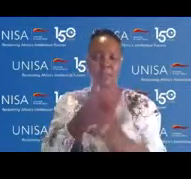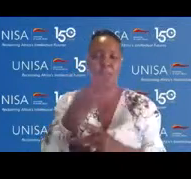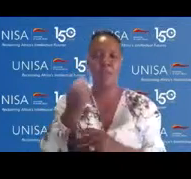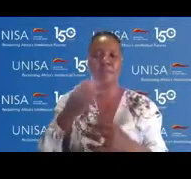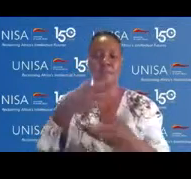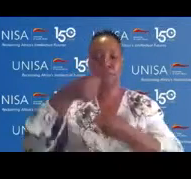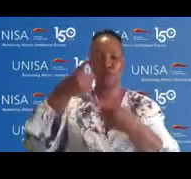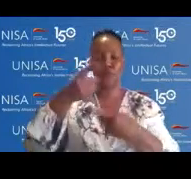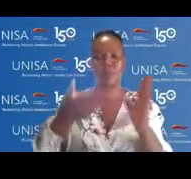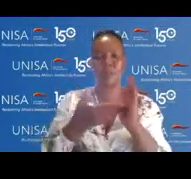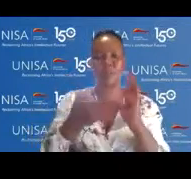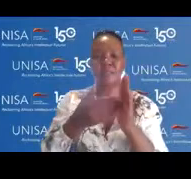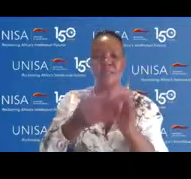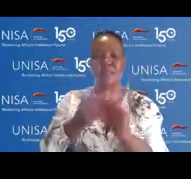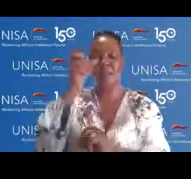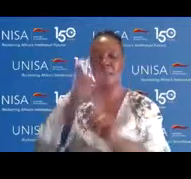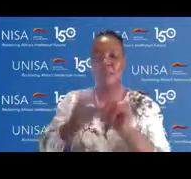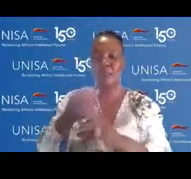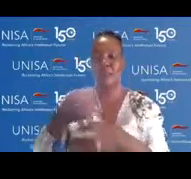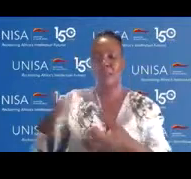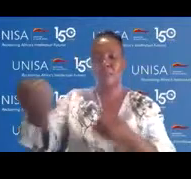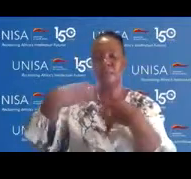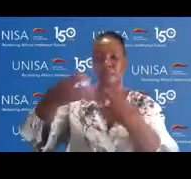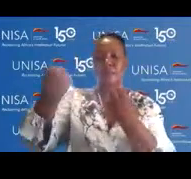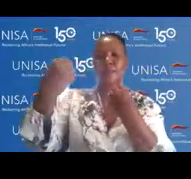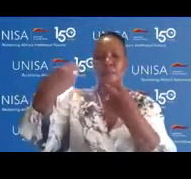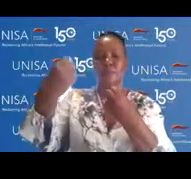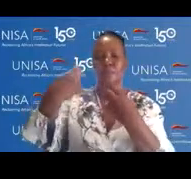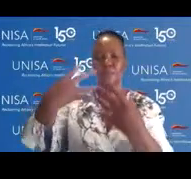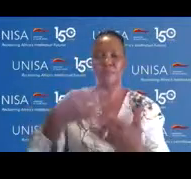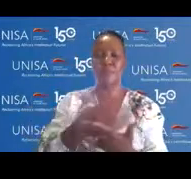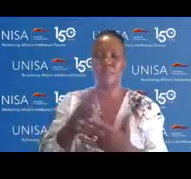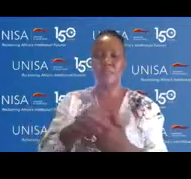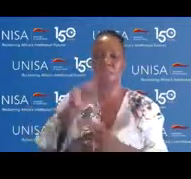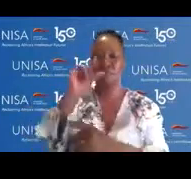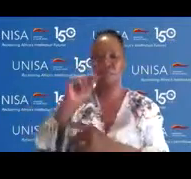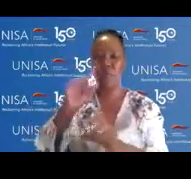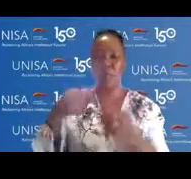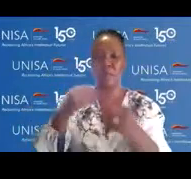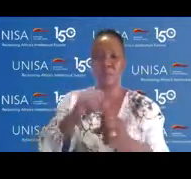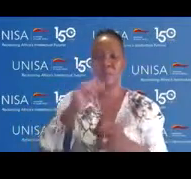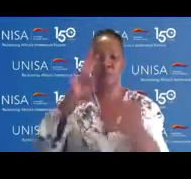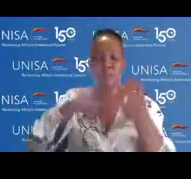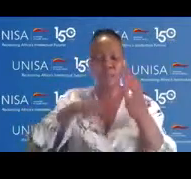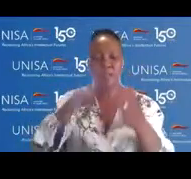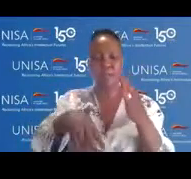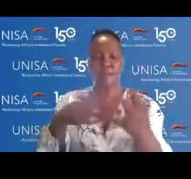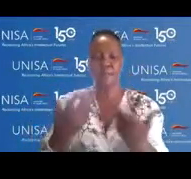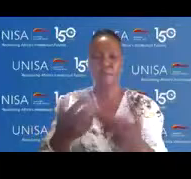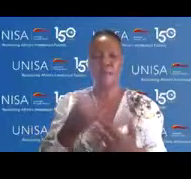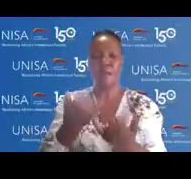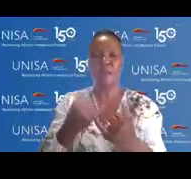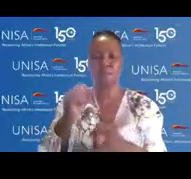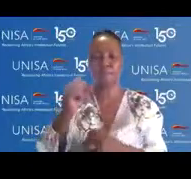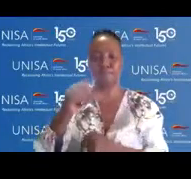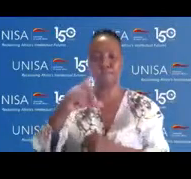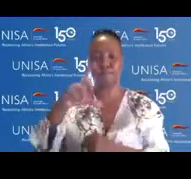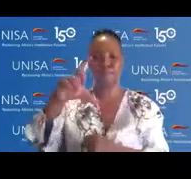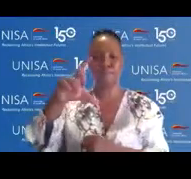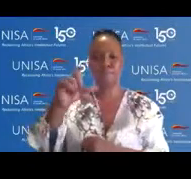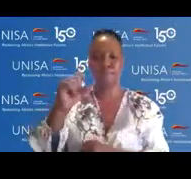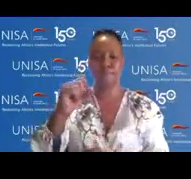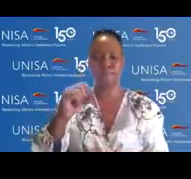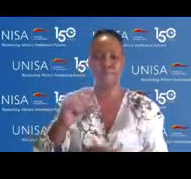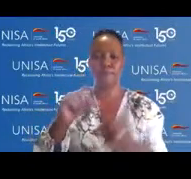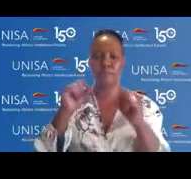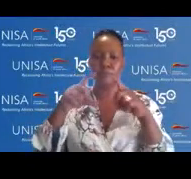person sent me some information. Now that's really small. I can't read that for the life of me. Now I can zoom in and I can move it around.